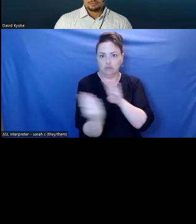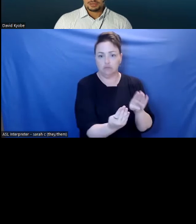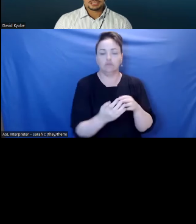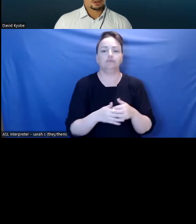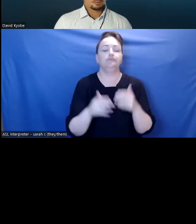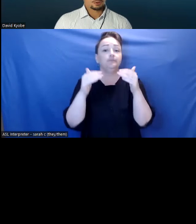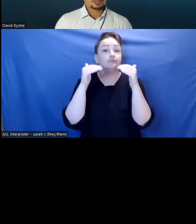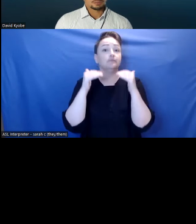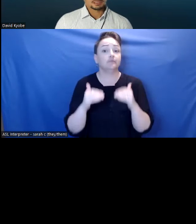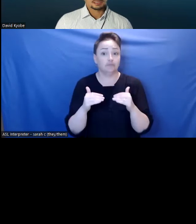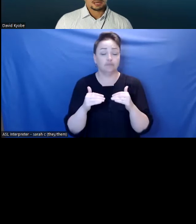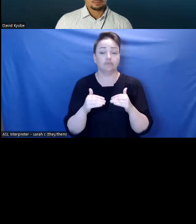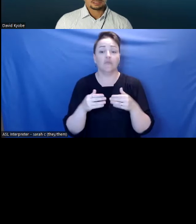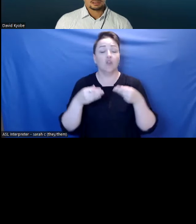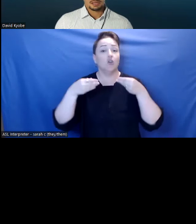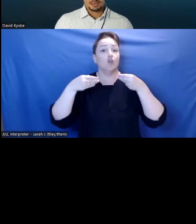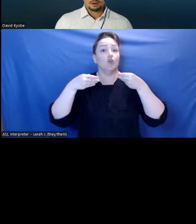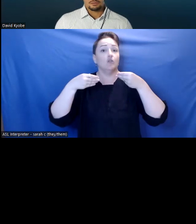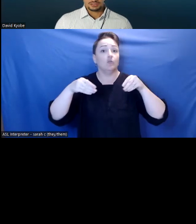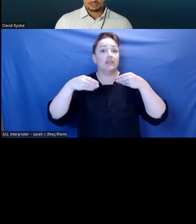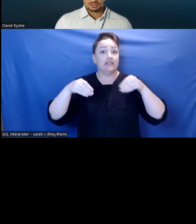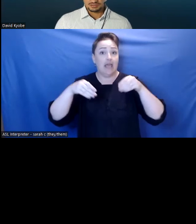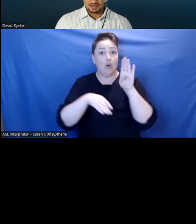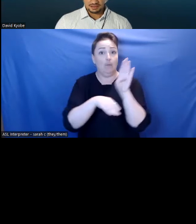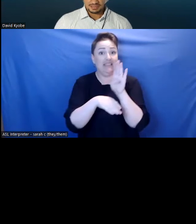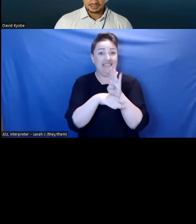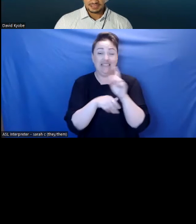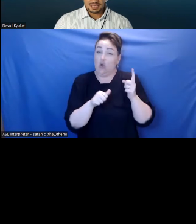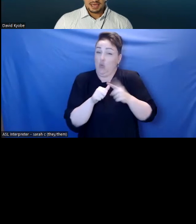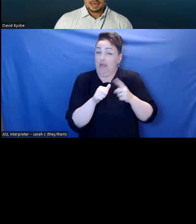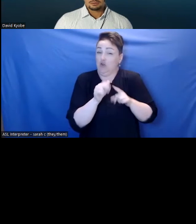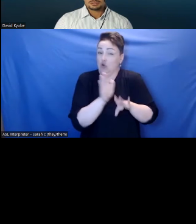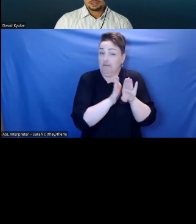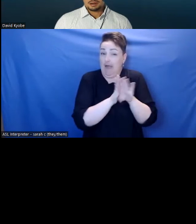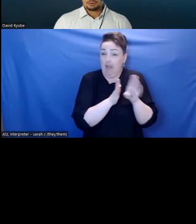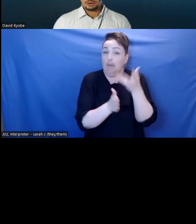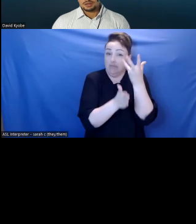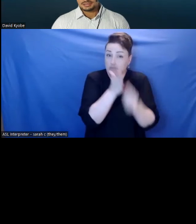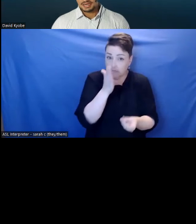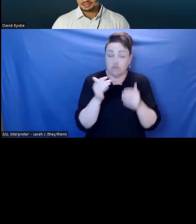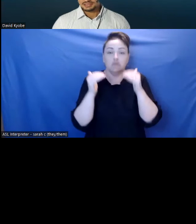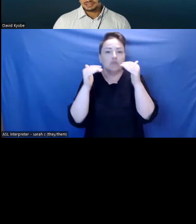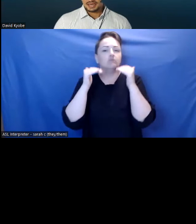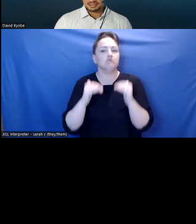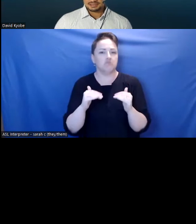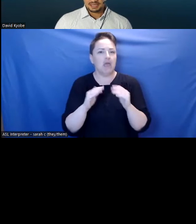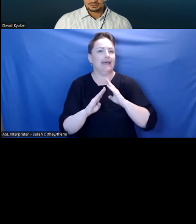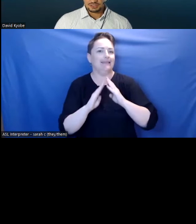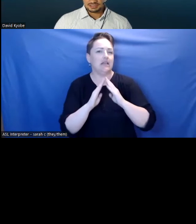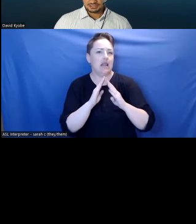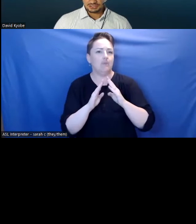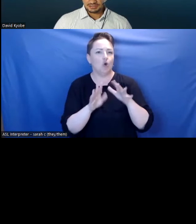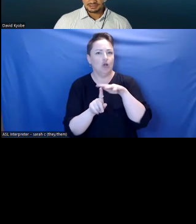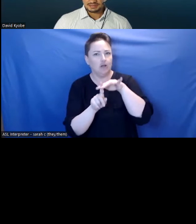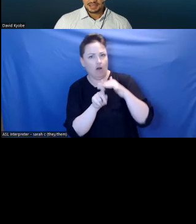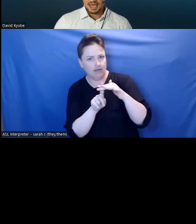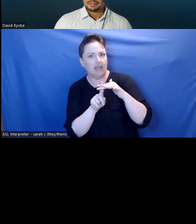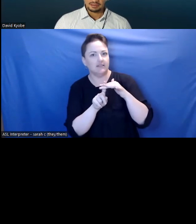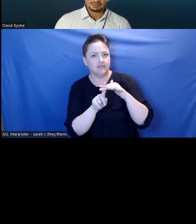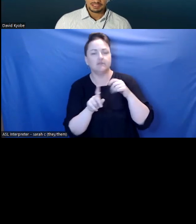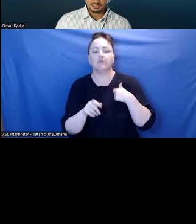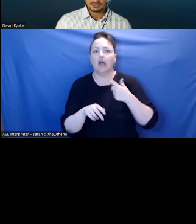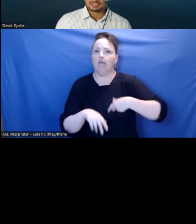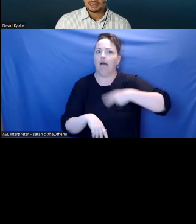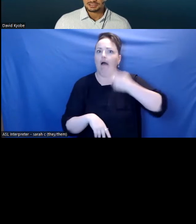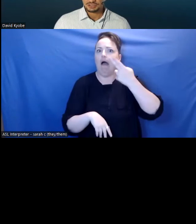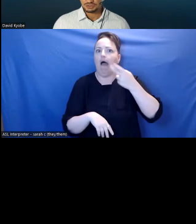existing retail commercial business that was in the original development, and also the neighborhood context, such as heightened scale transitions. And